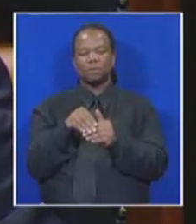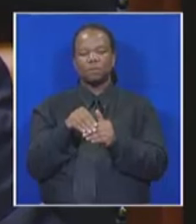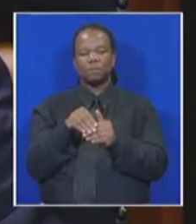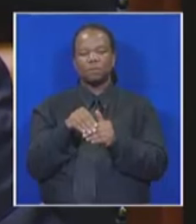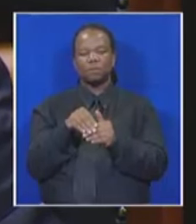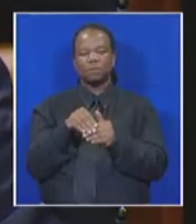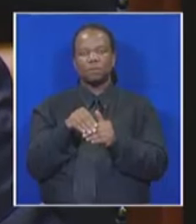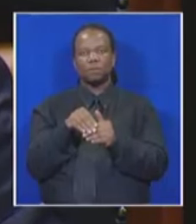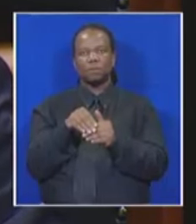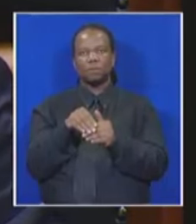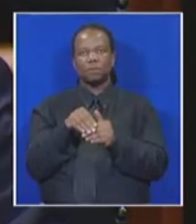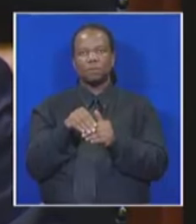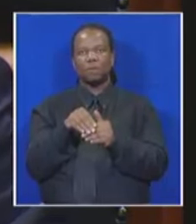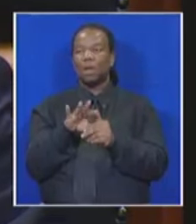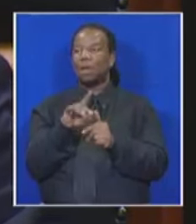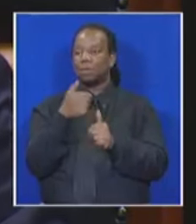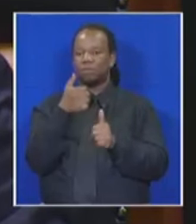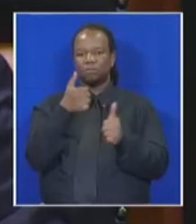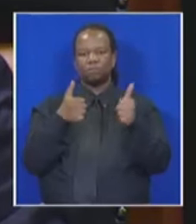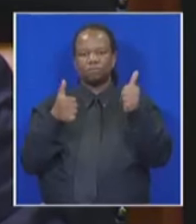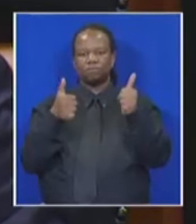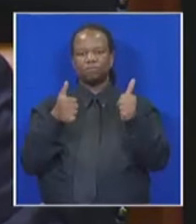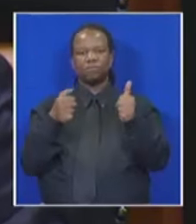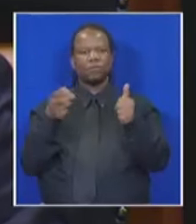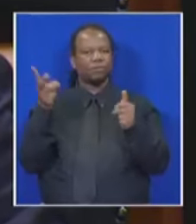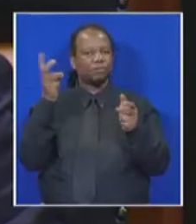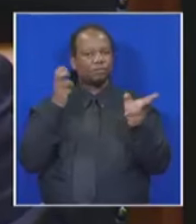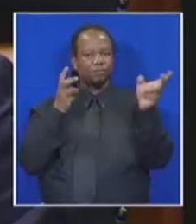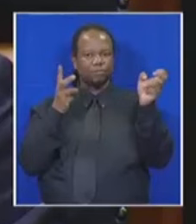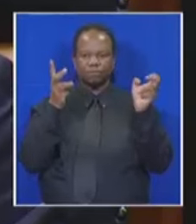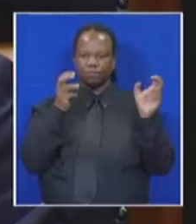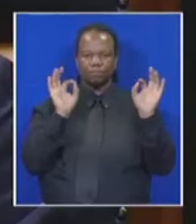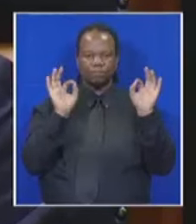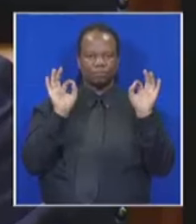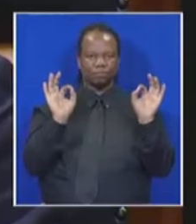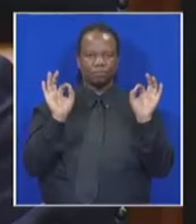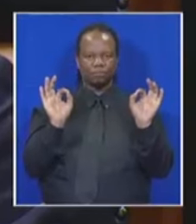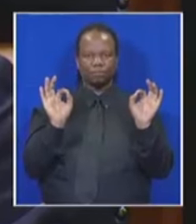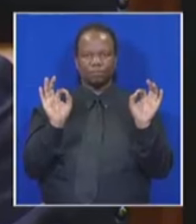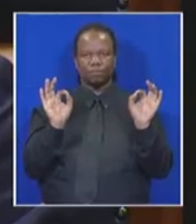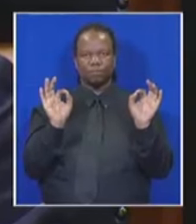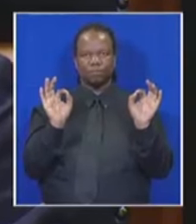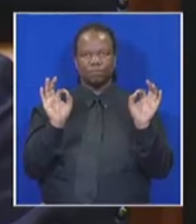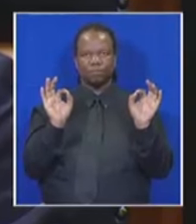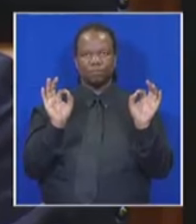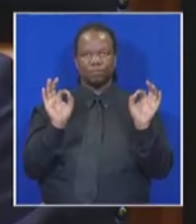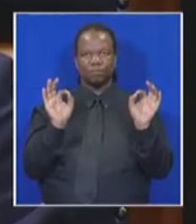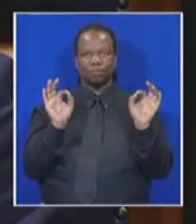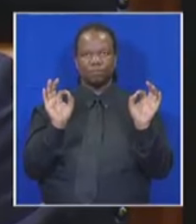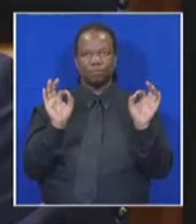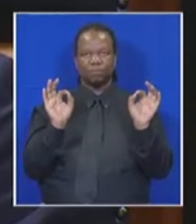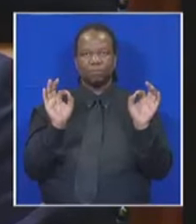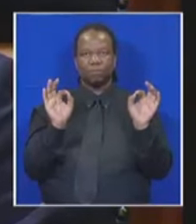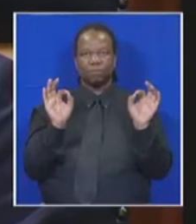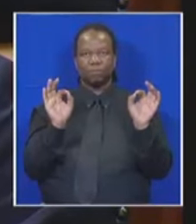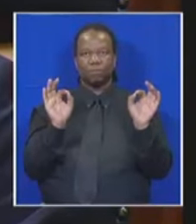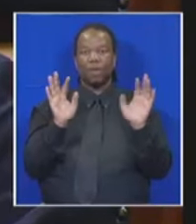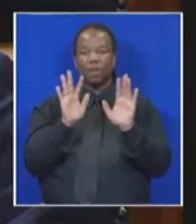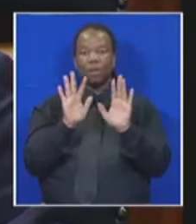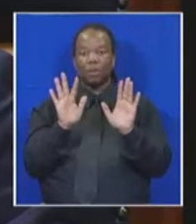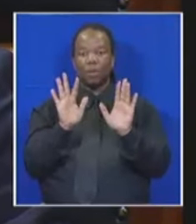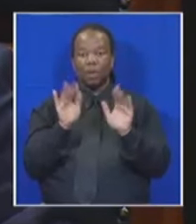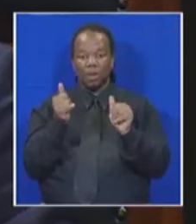I've heard all the whips now, and we were in the middle of a voting